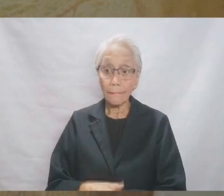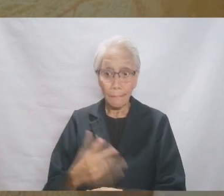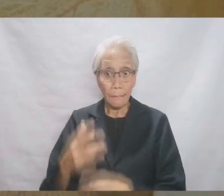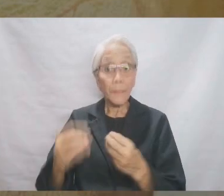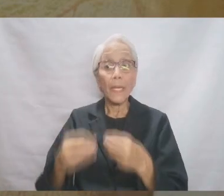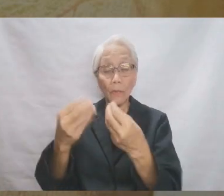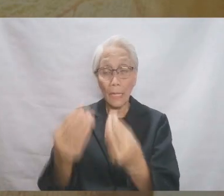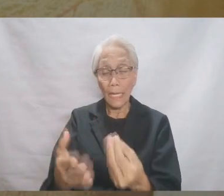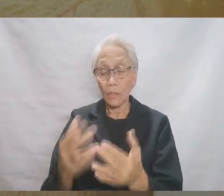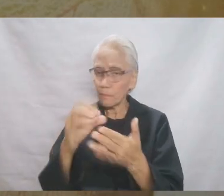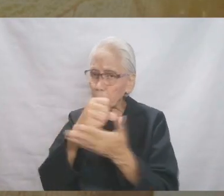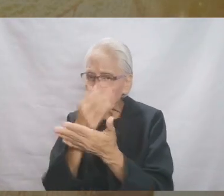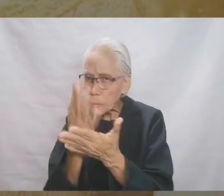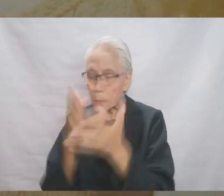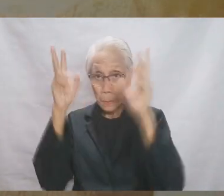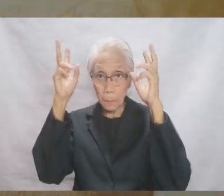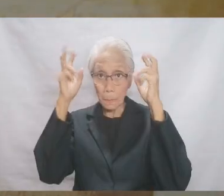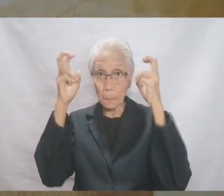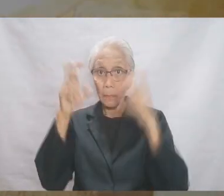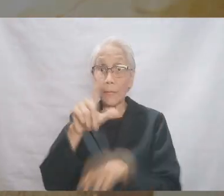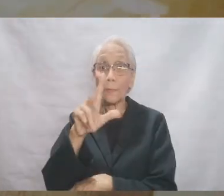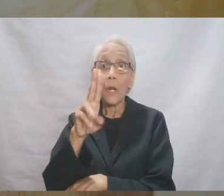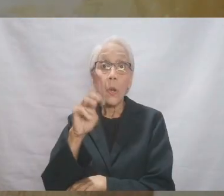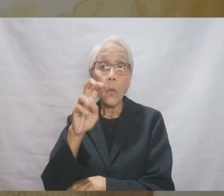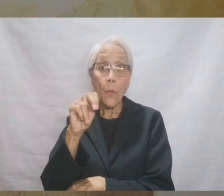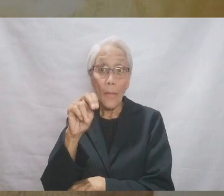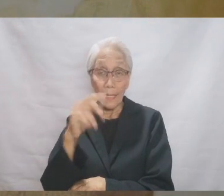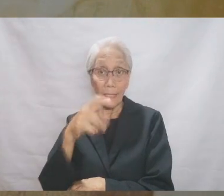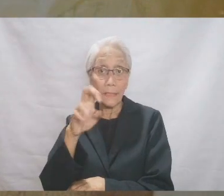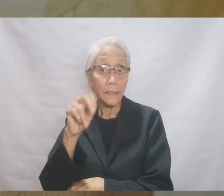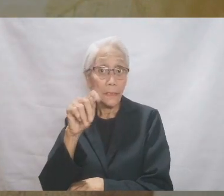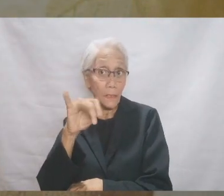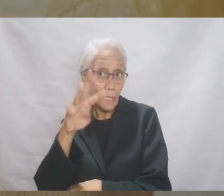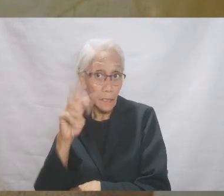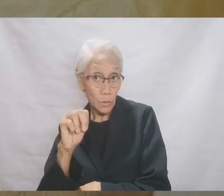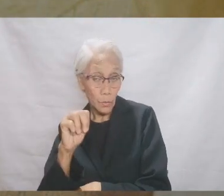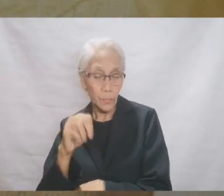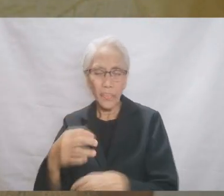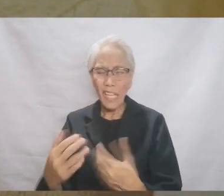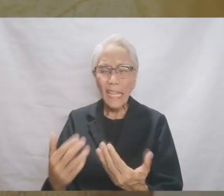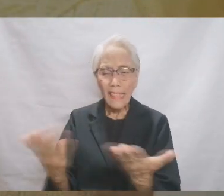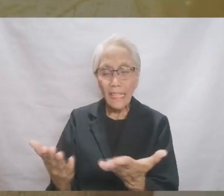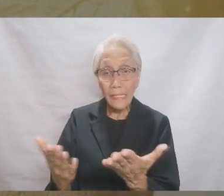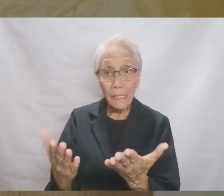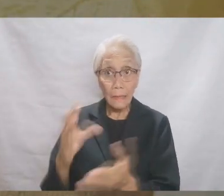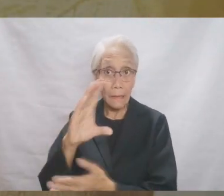ko lang ang ilang excerpt ng quotation from Lumen Gentium number 12, ha? "These